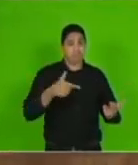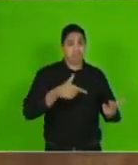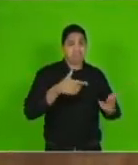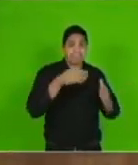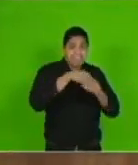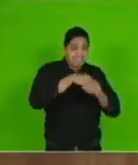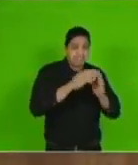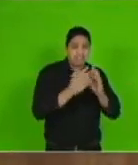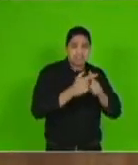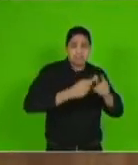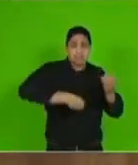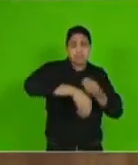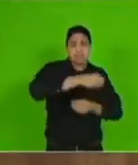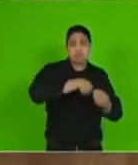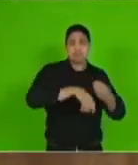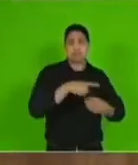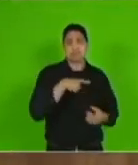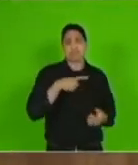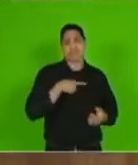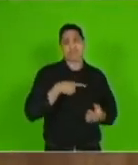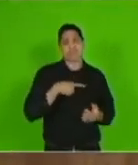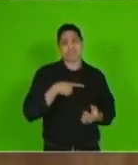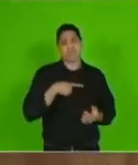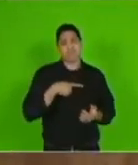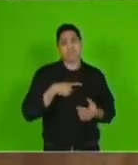if we're just going to be living the way just like them.